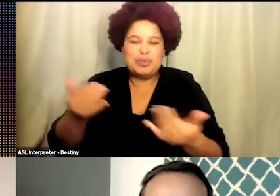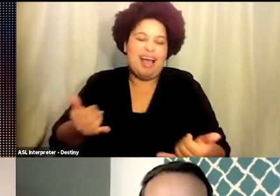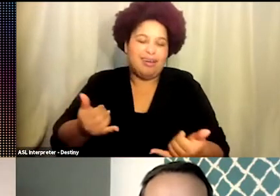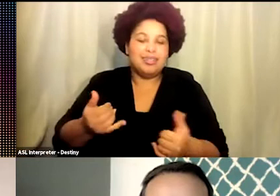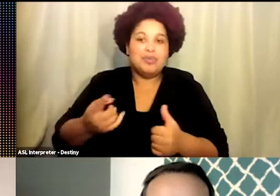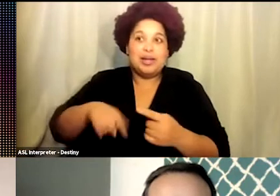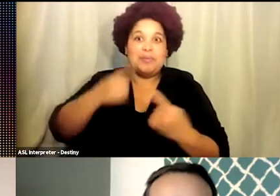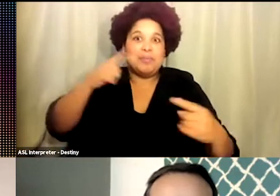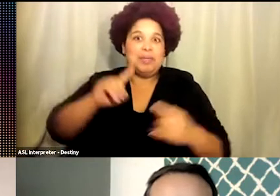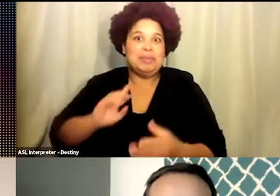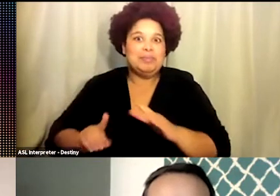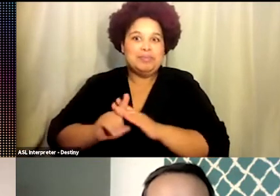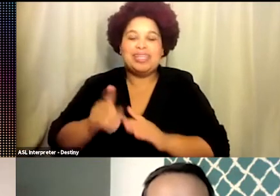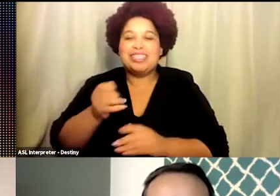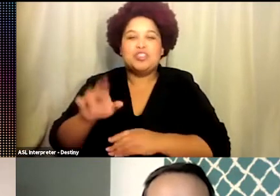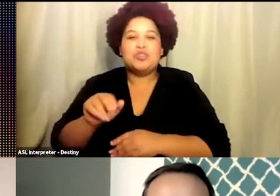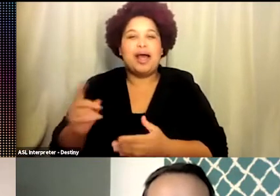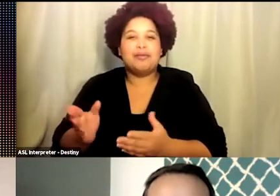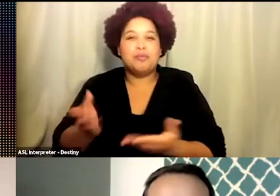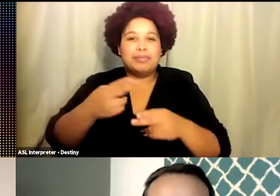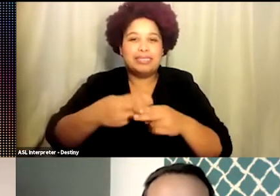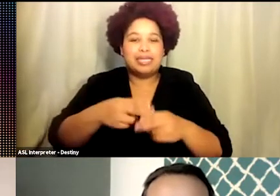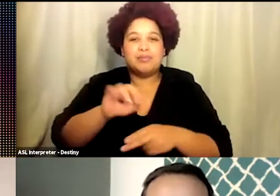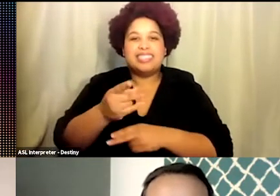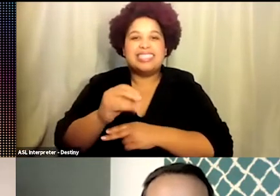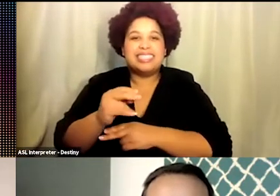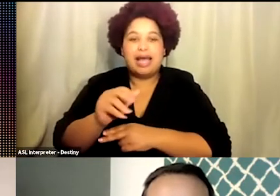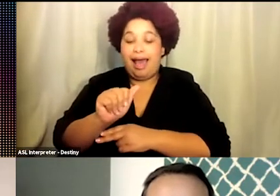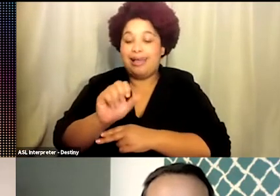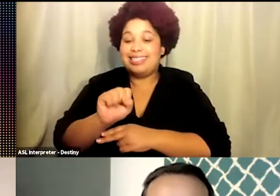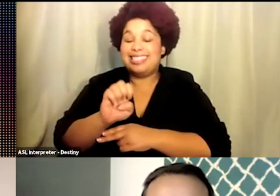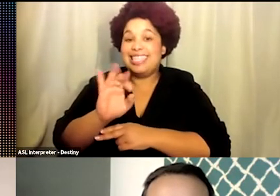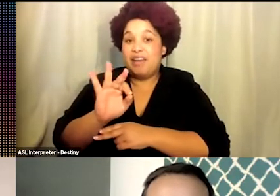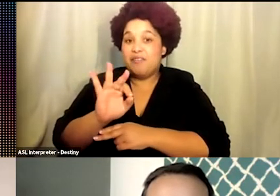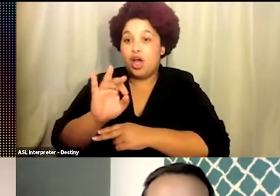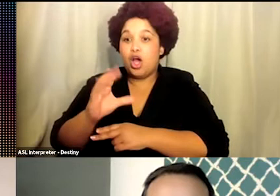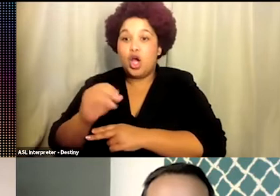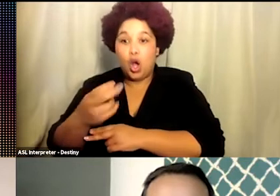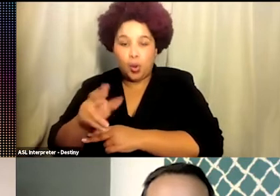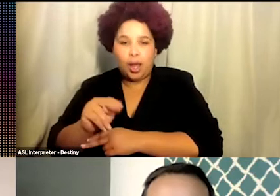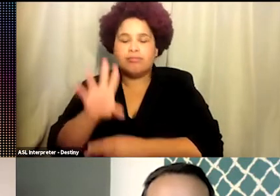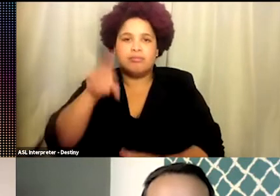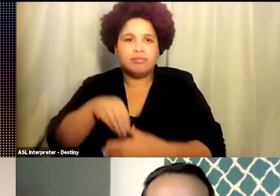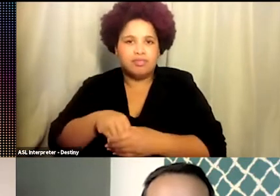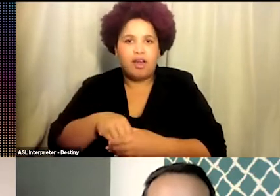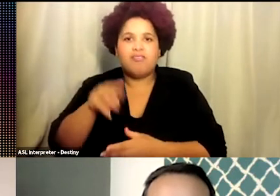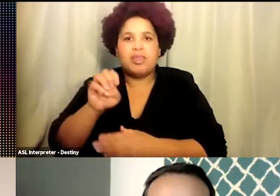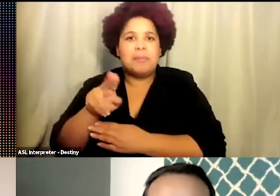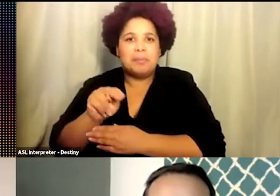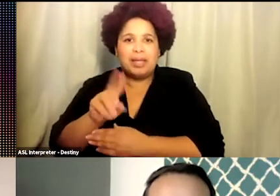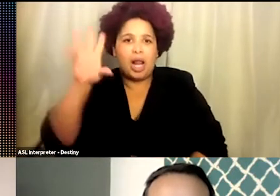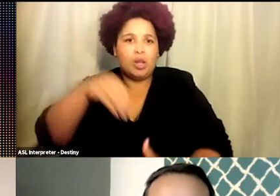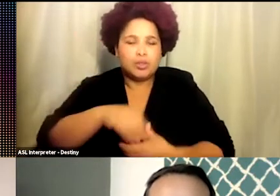he does come on. Ezra mentioned him a little bit, Assaf Cohen, who has been an advocate for the MENA inclusion for years and was instrumental